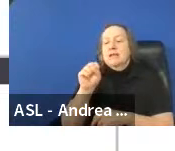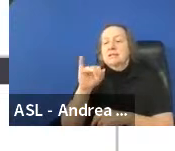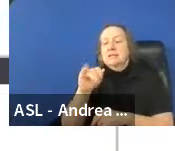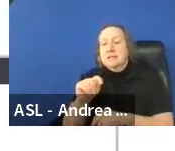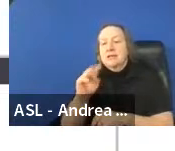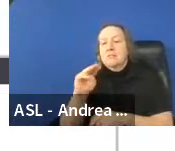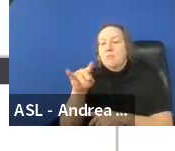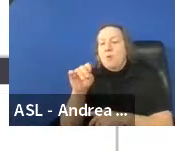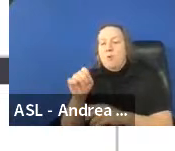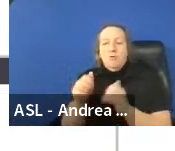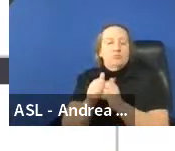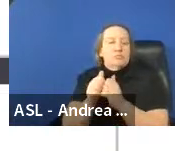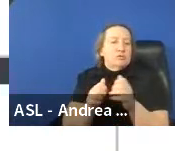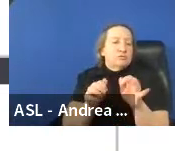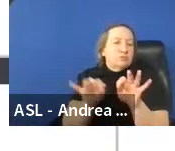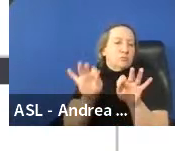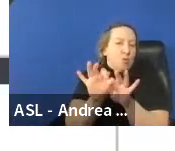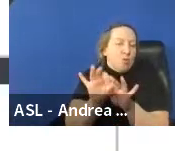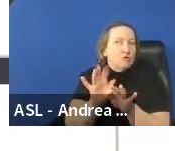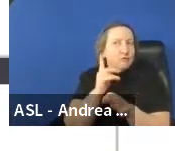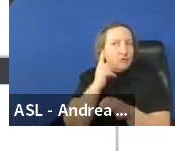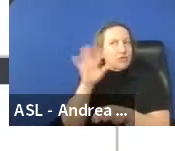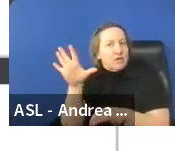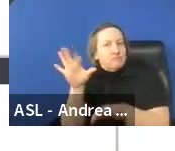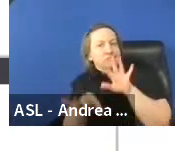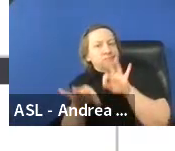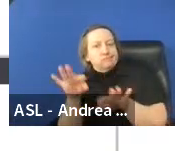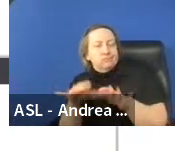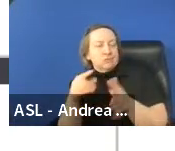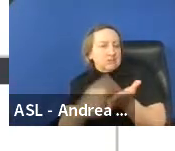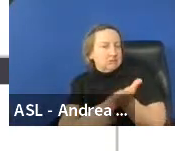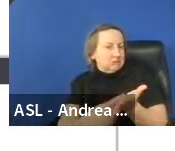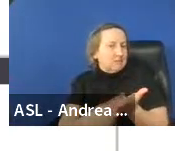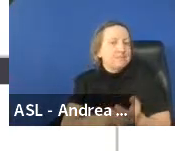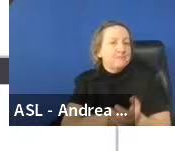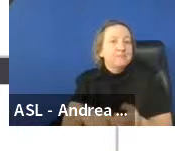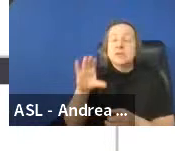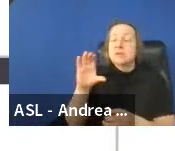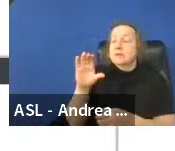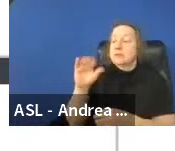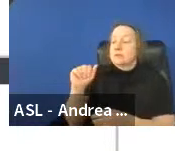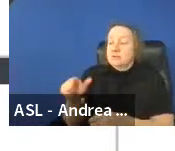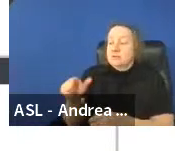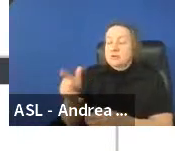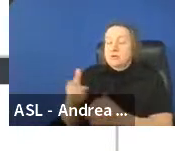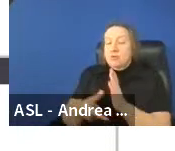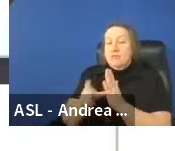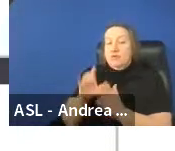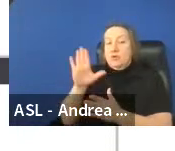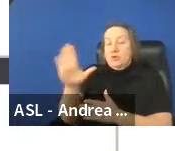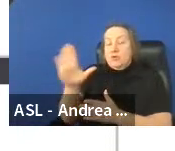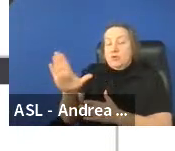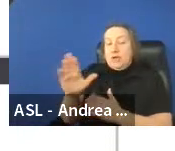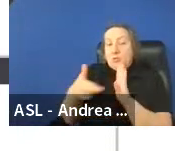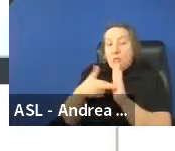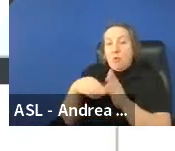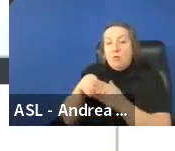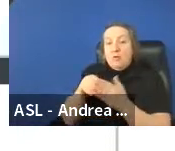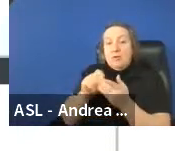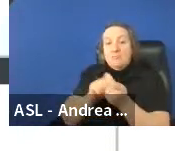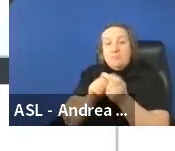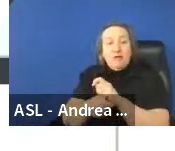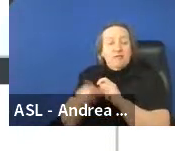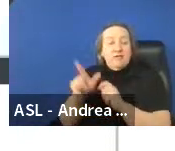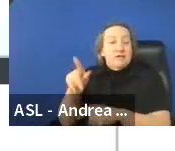discuss. And again, the community advisory group has reviewed their role in the modified LPA process and will give